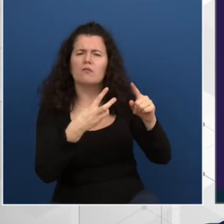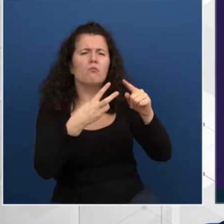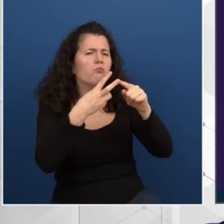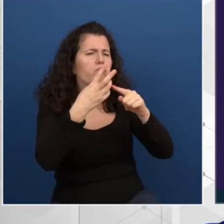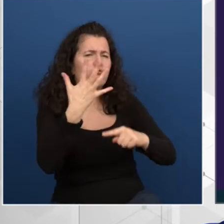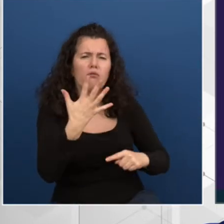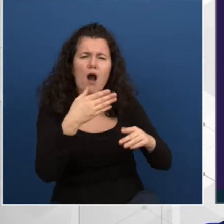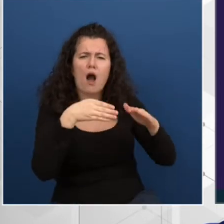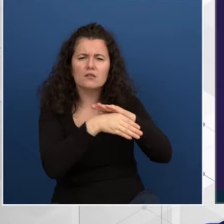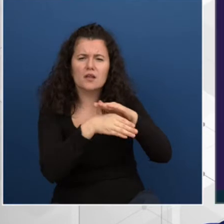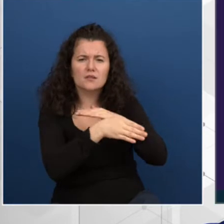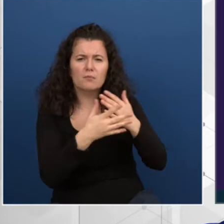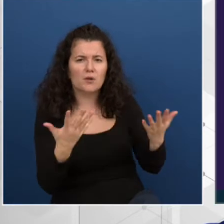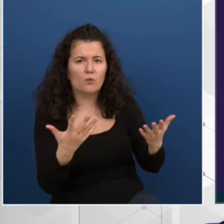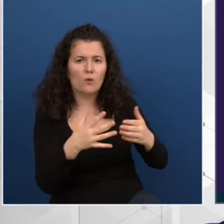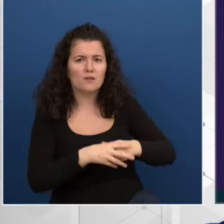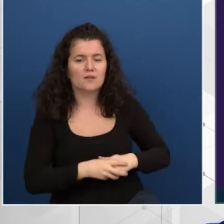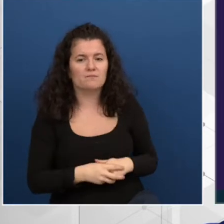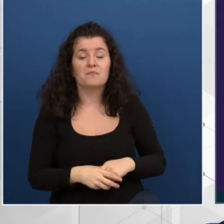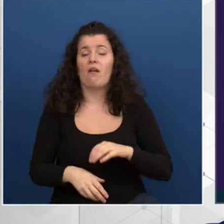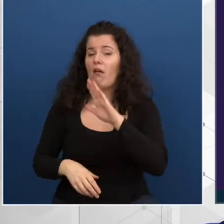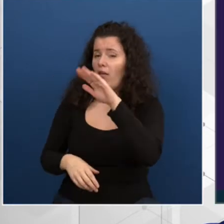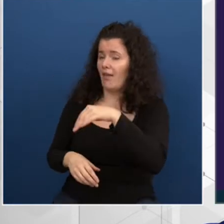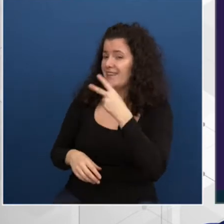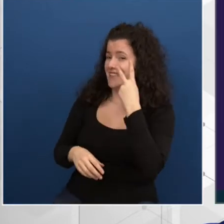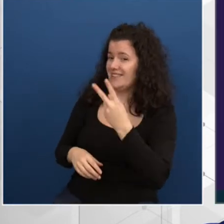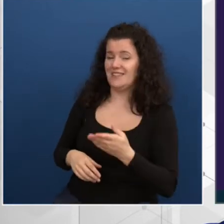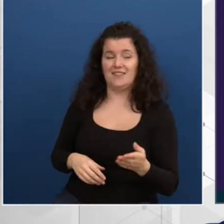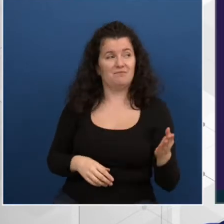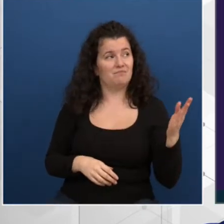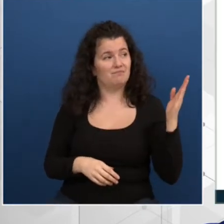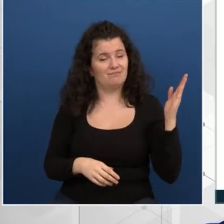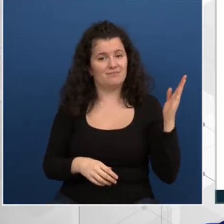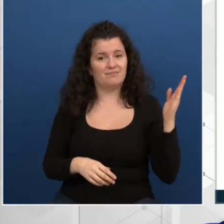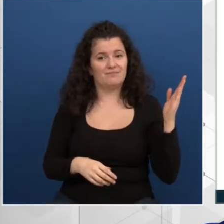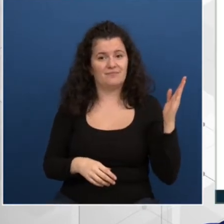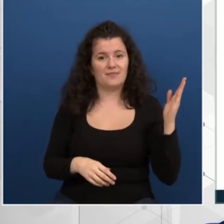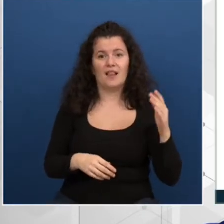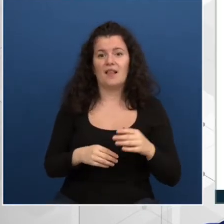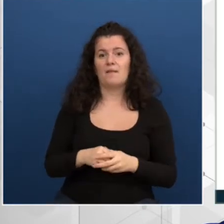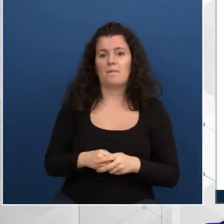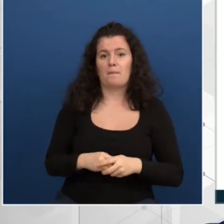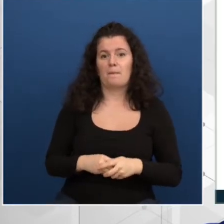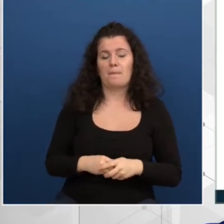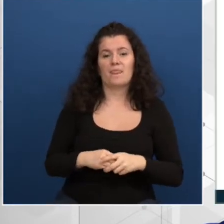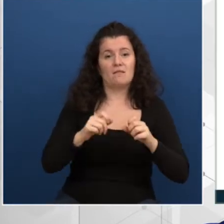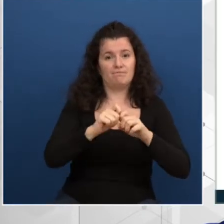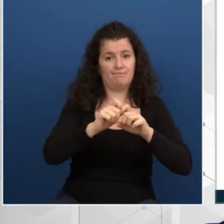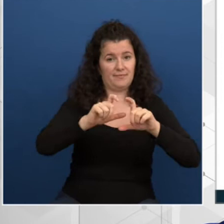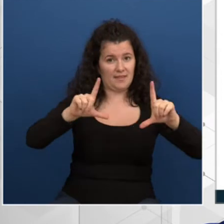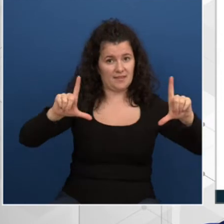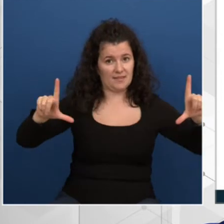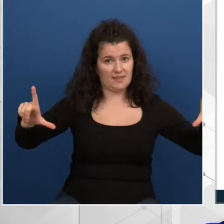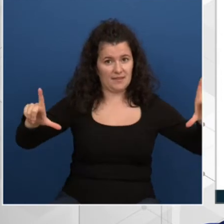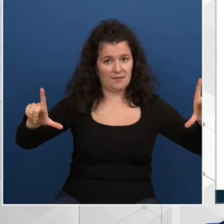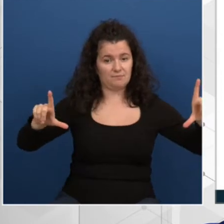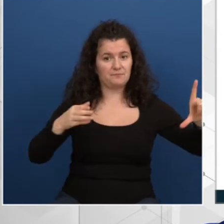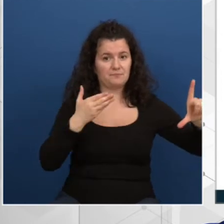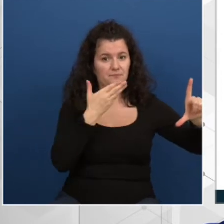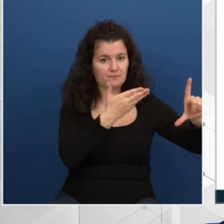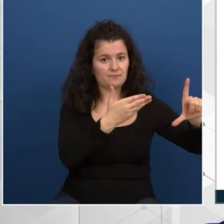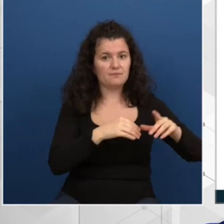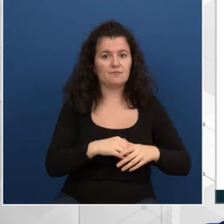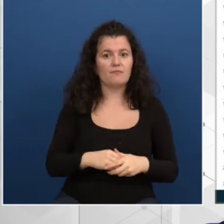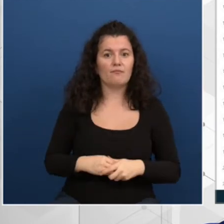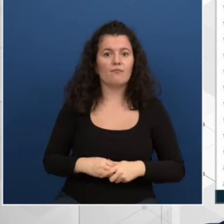So that's where our assessments come into play. So I'm going to expand our extension here in the window. I'm going to